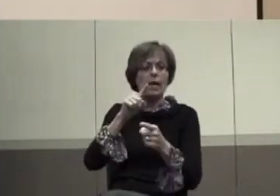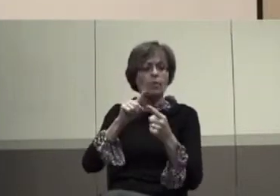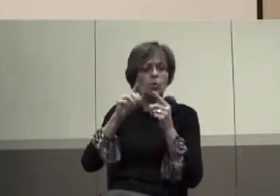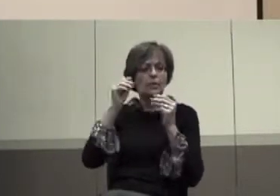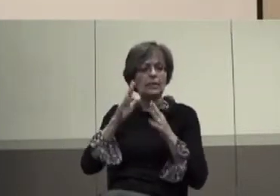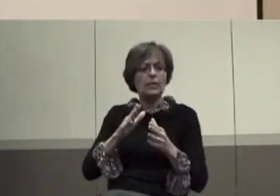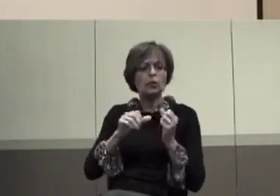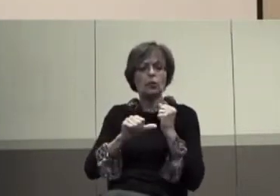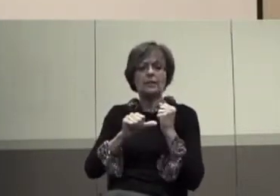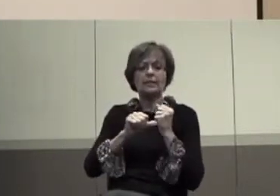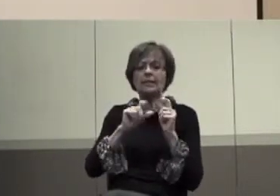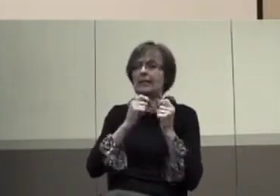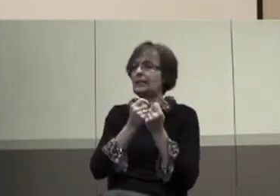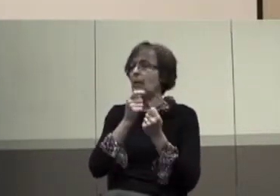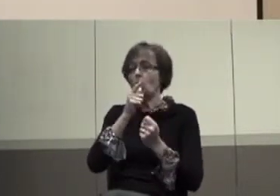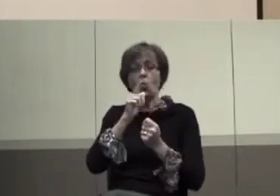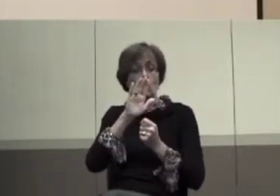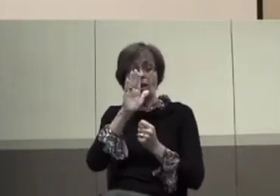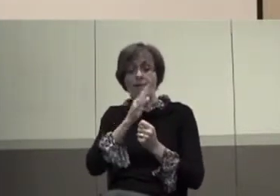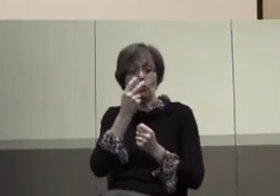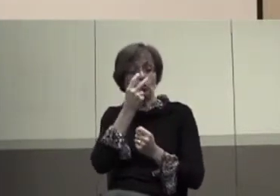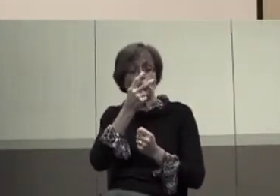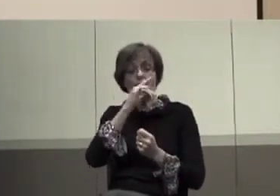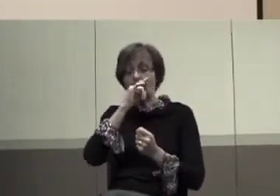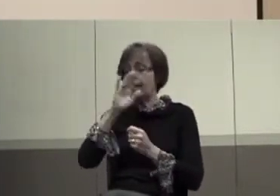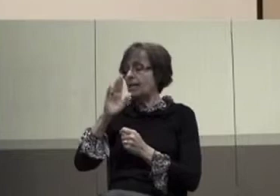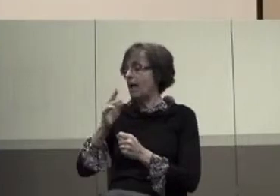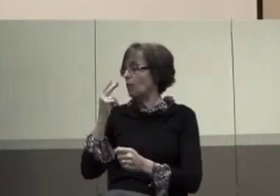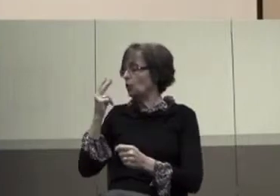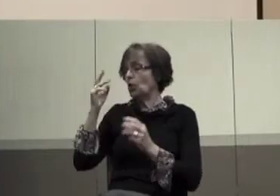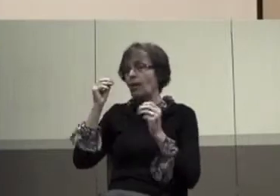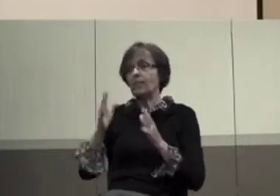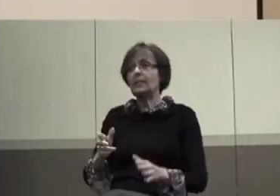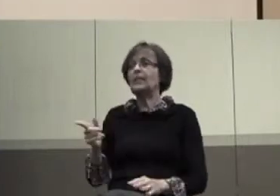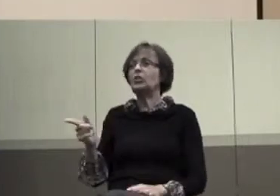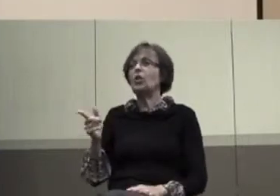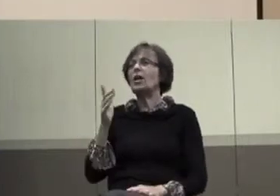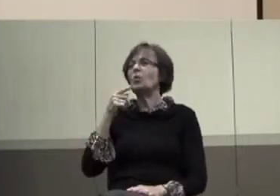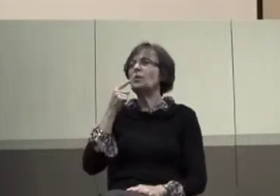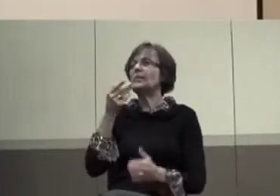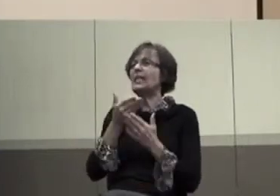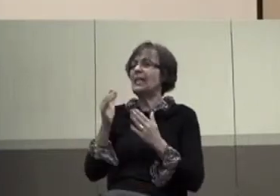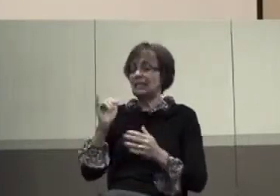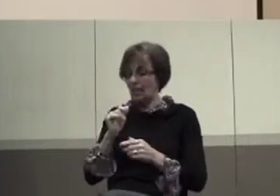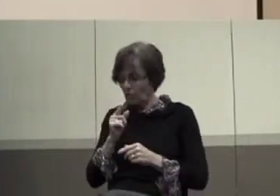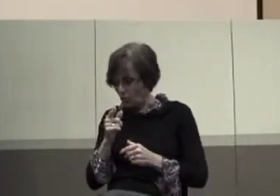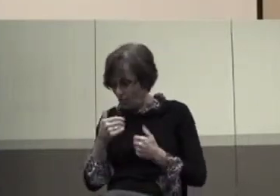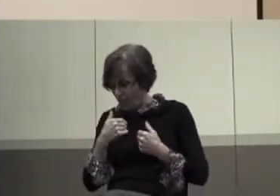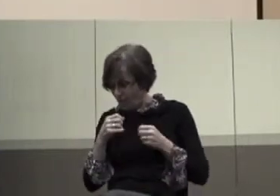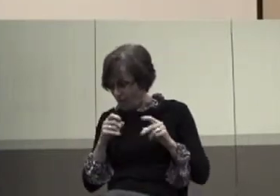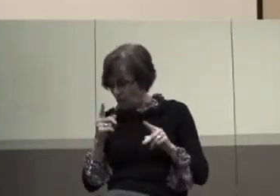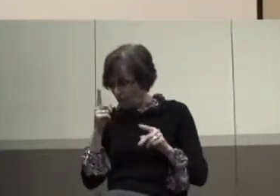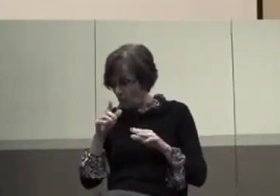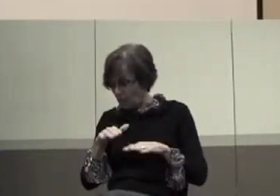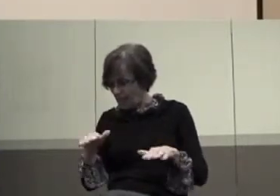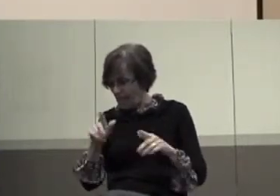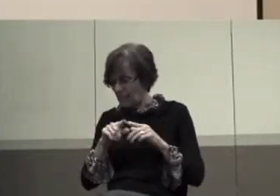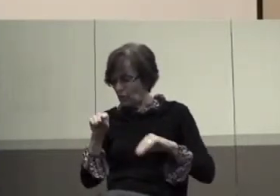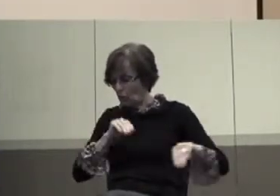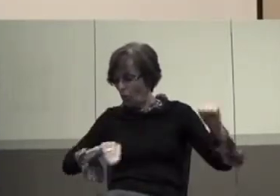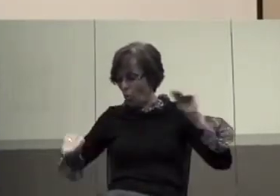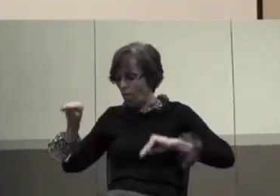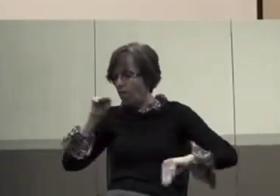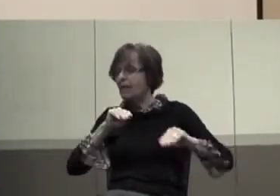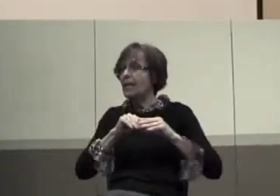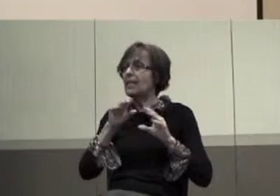team who has never seen the kid and never seen the teacher. And you would say things like, do you have opportunities for the kids to move in your